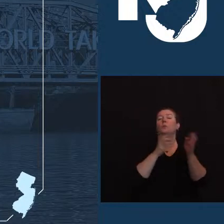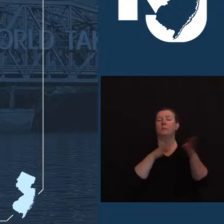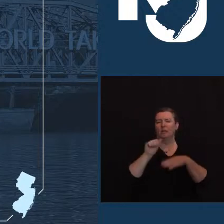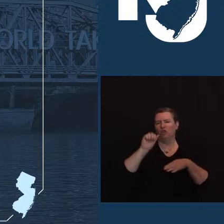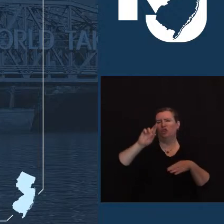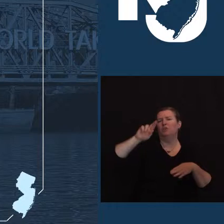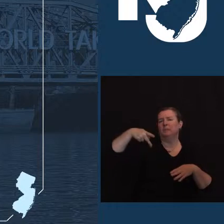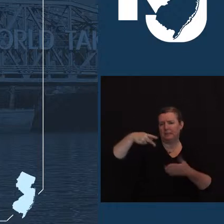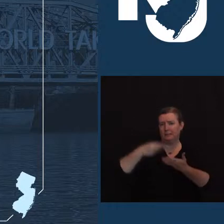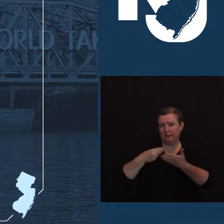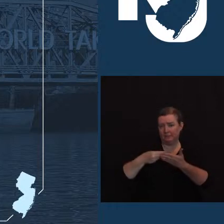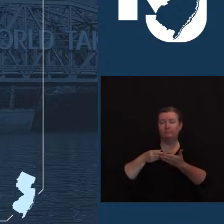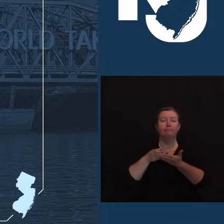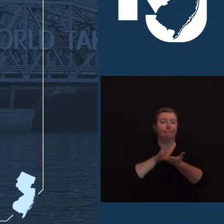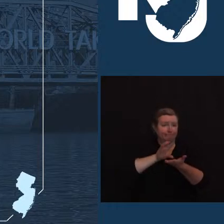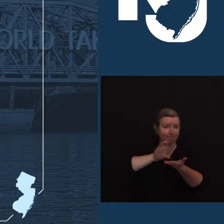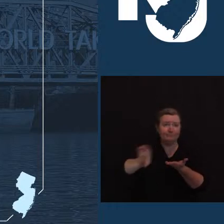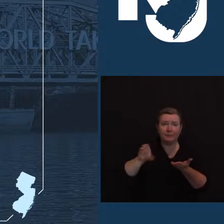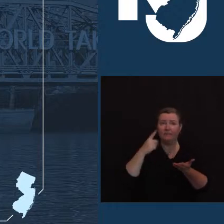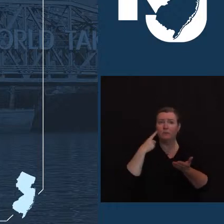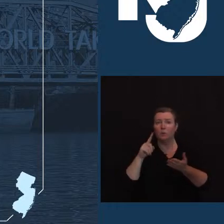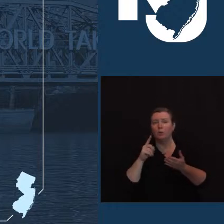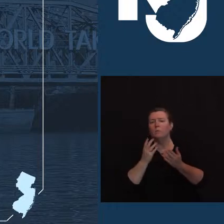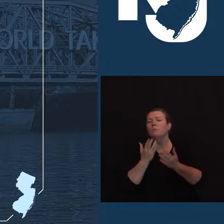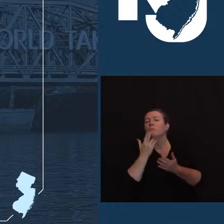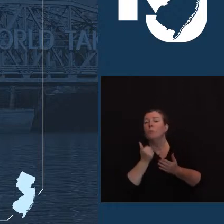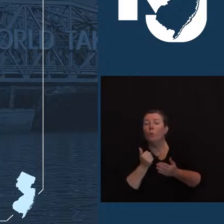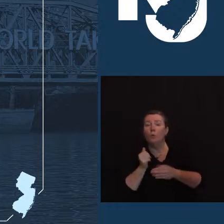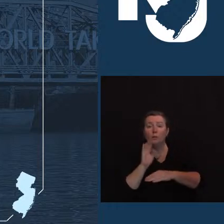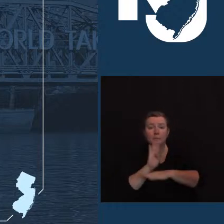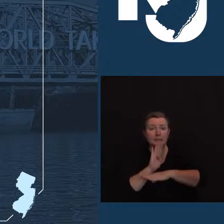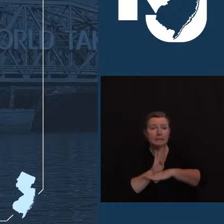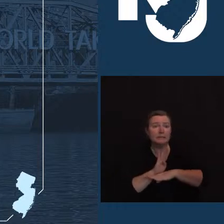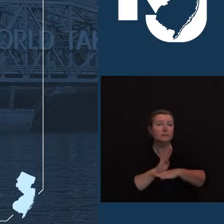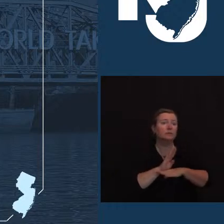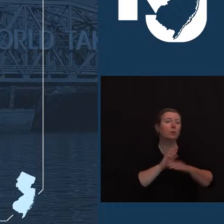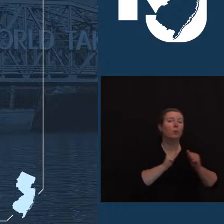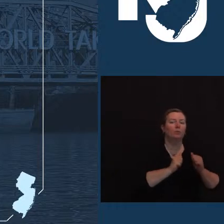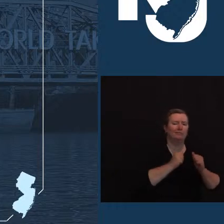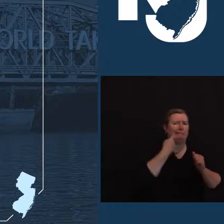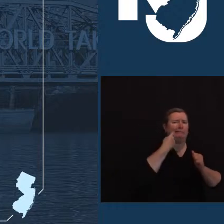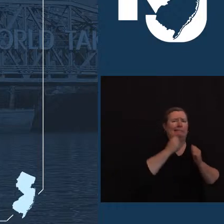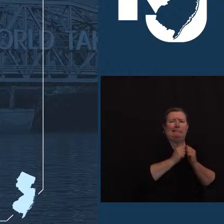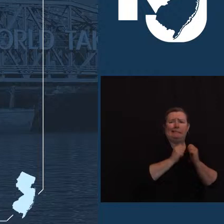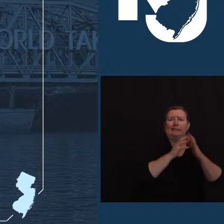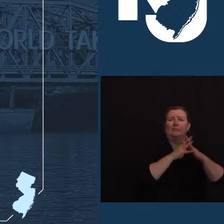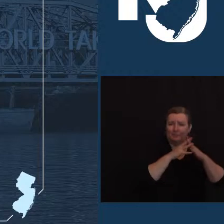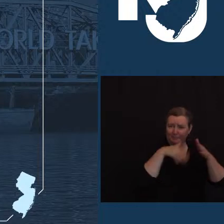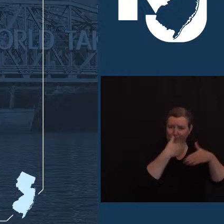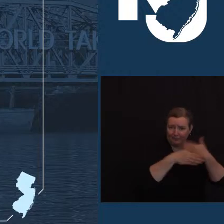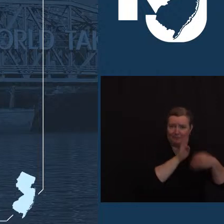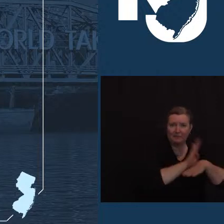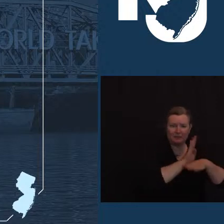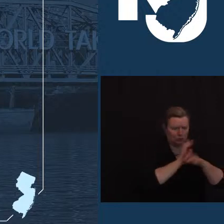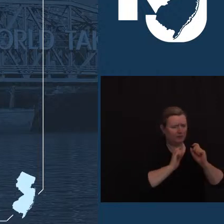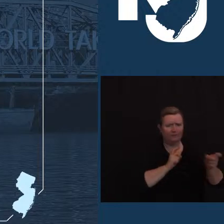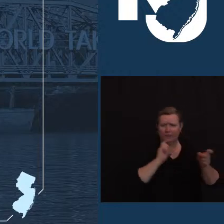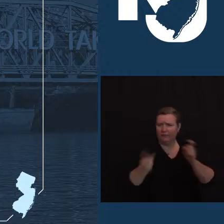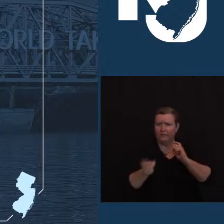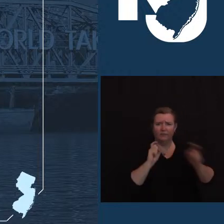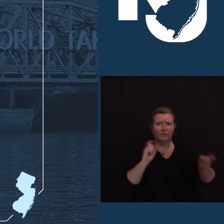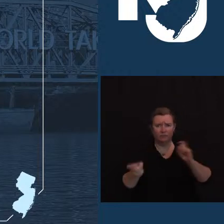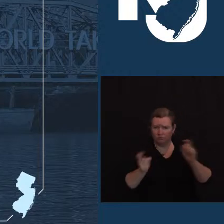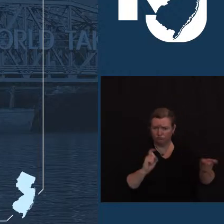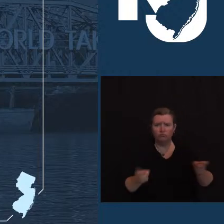startups, who are in fact the major creators of jobs across our state. But we cannot crowd out essential investments in